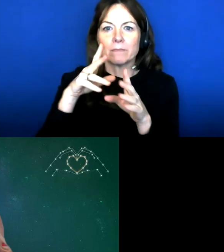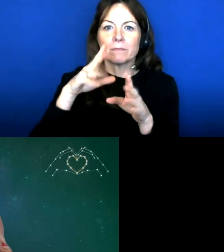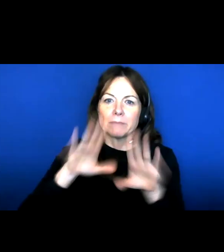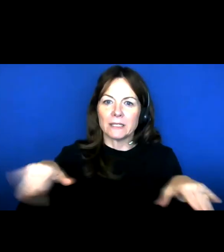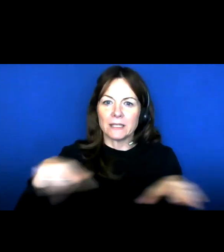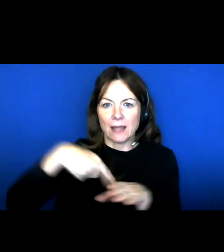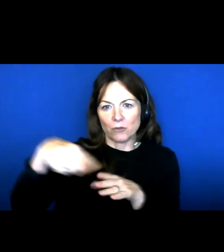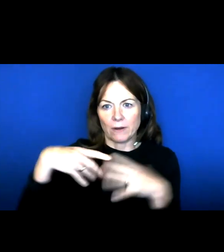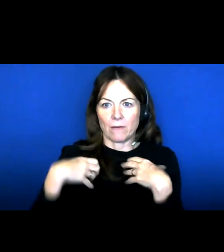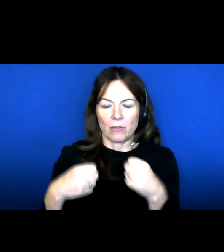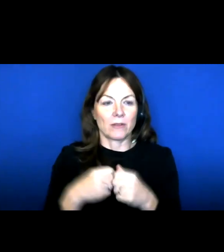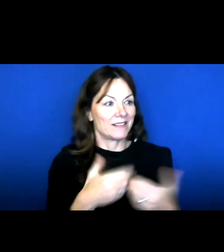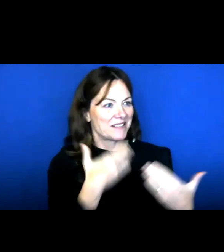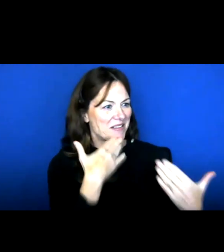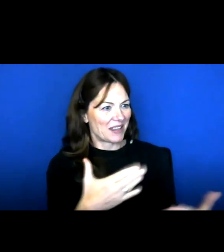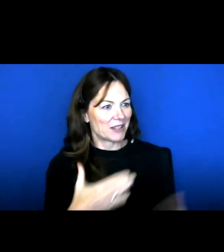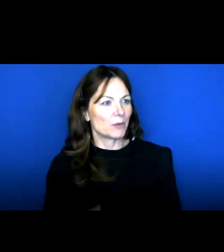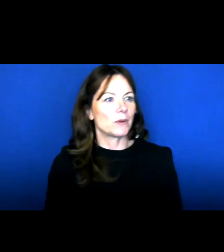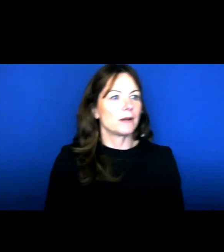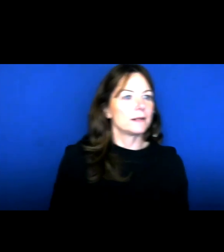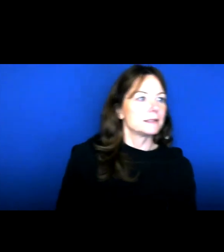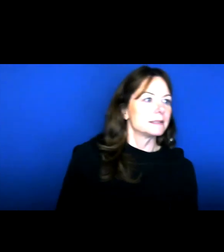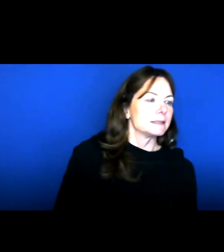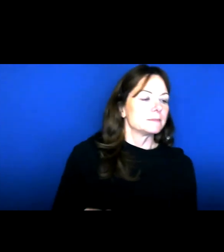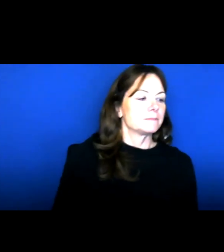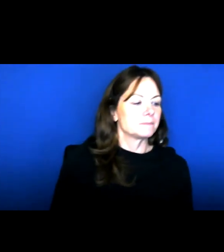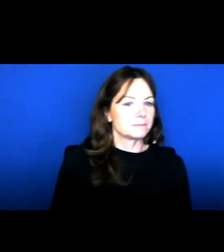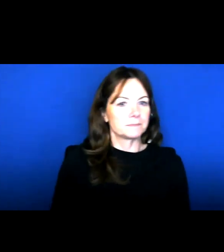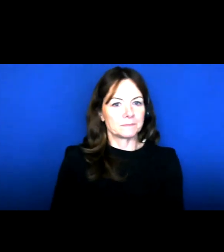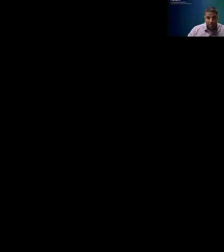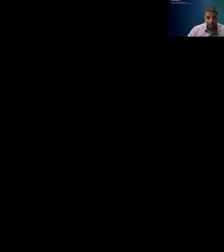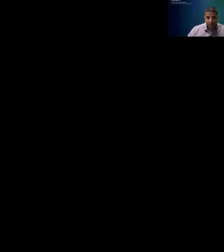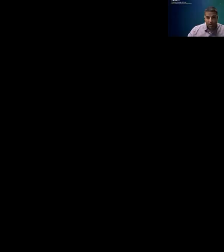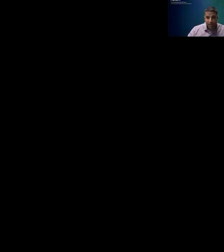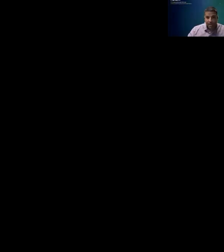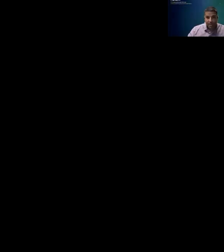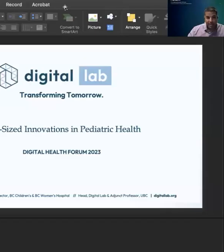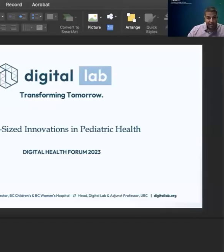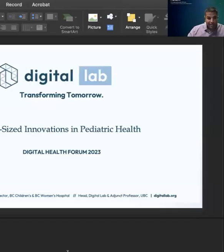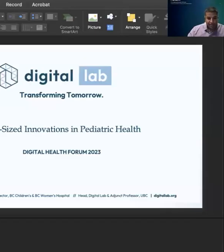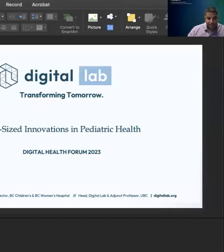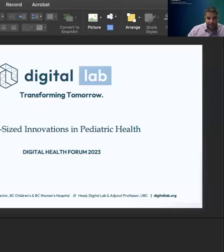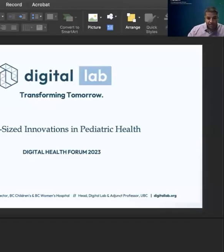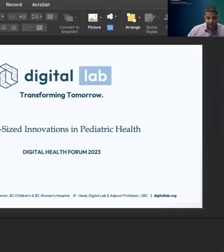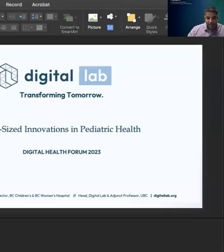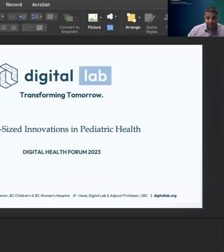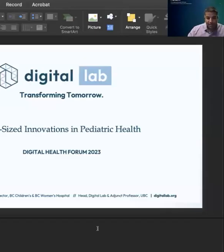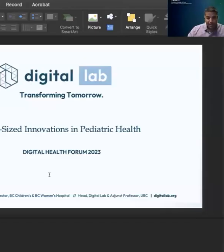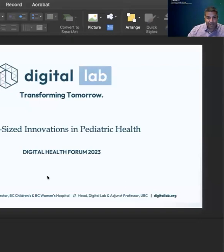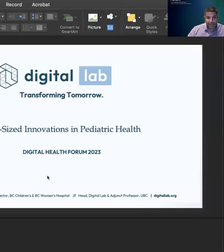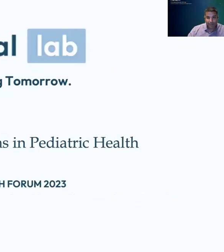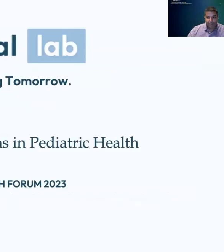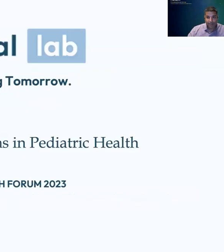you, thank you for that introduction. I'm just going to share my screen over here as well. Yeah, a quick moment while I switch